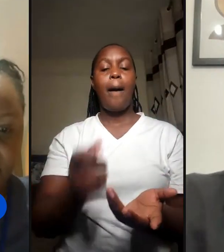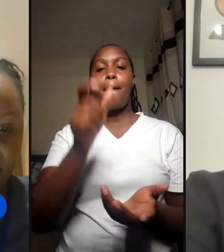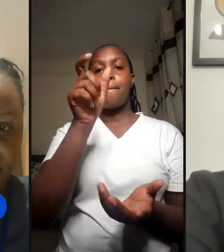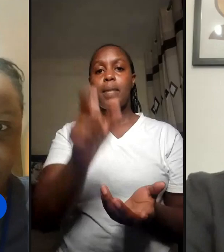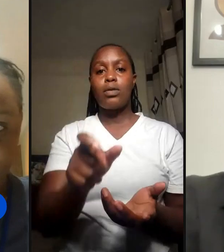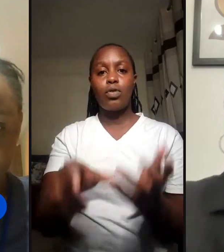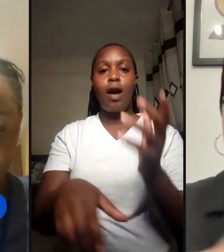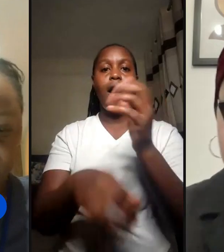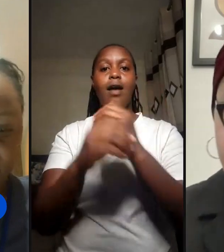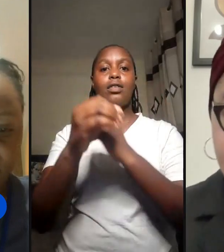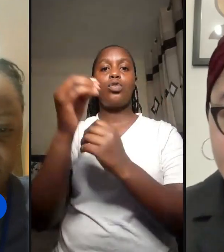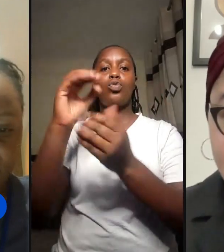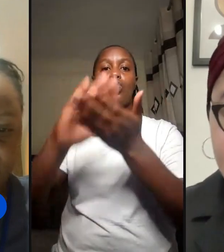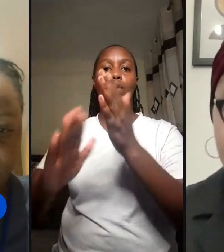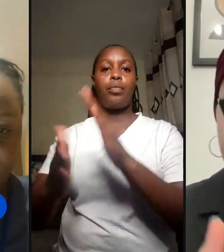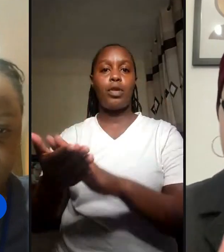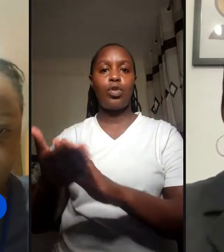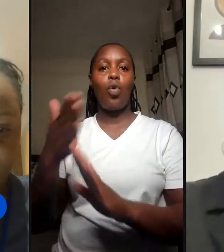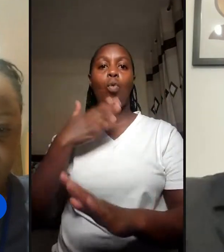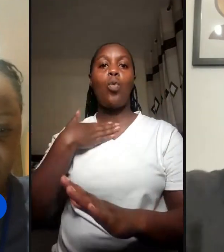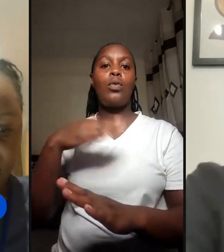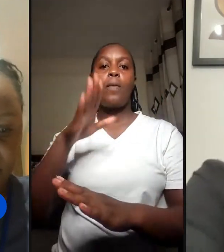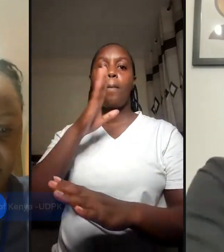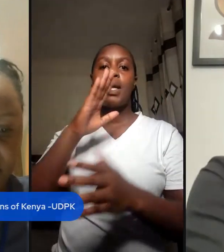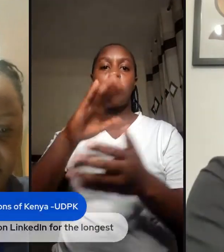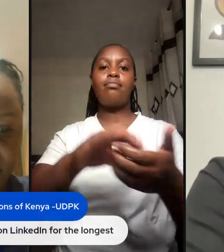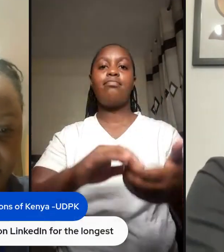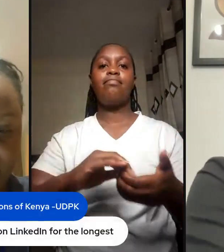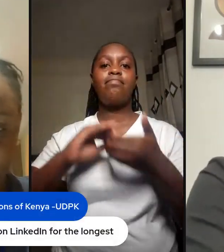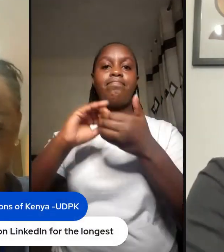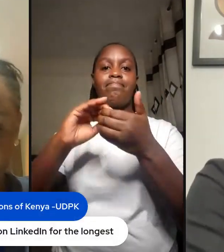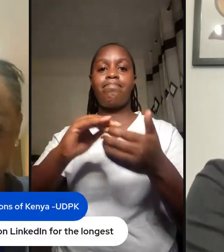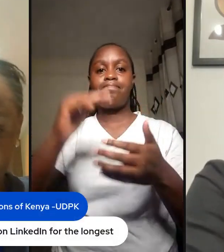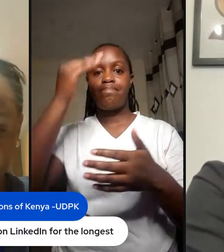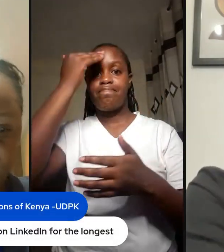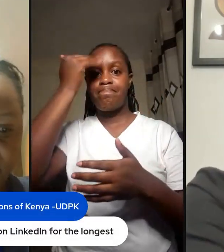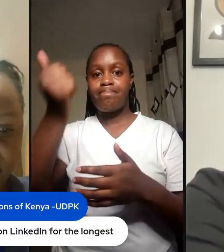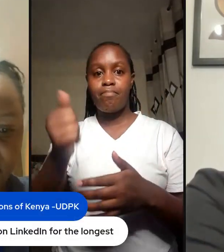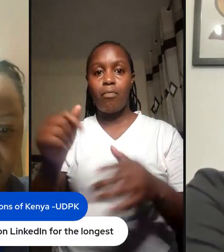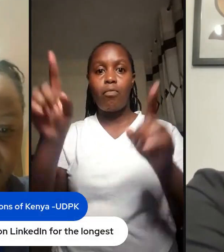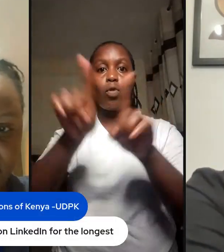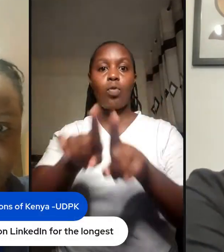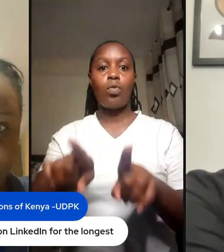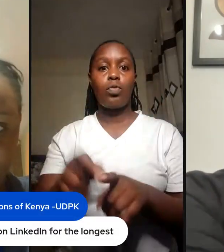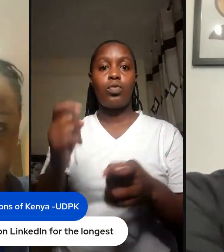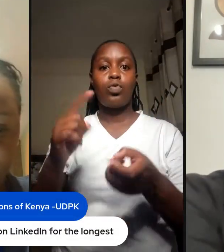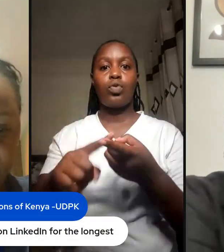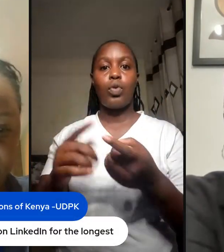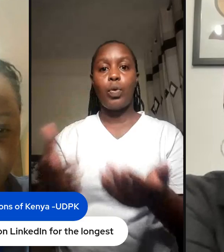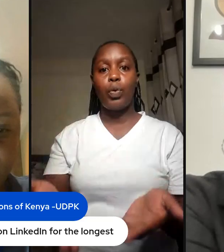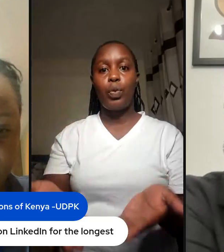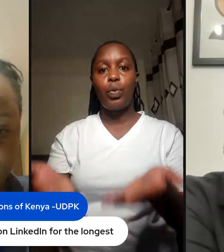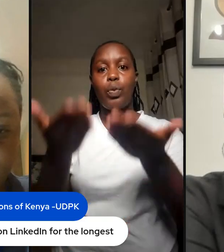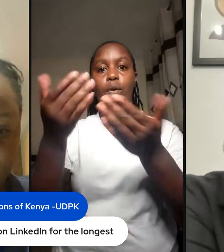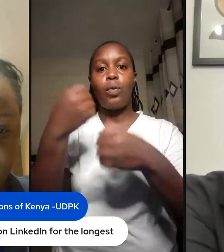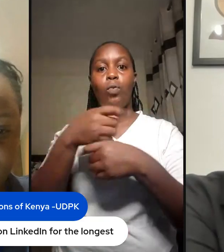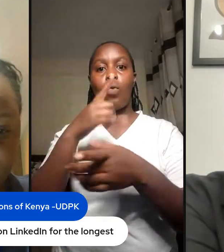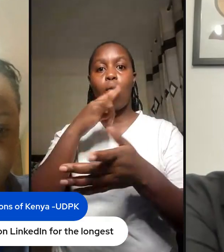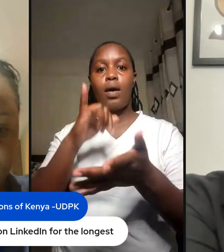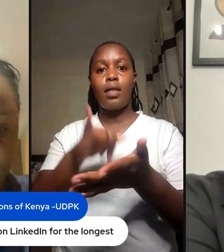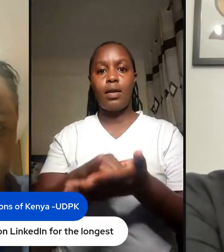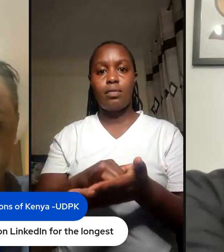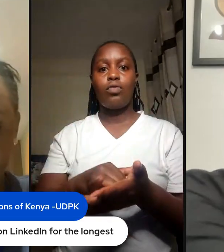community and would like to be engaging. Why? You are building the algorithm to notice that you actually